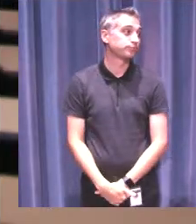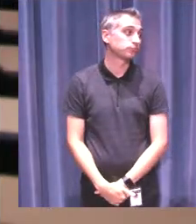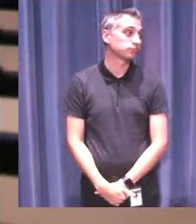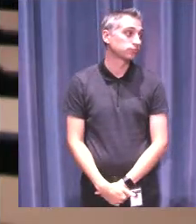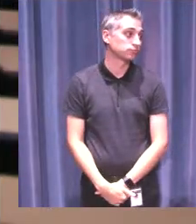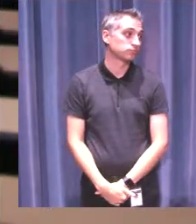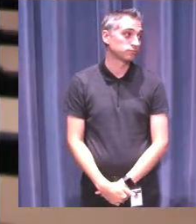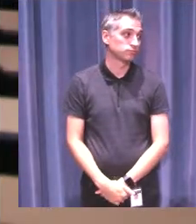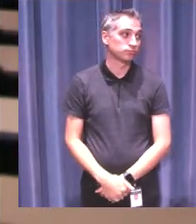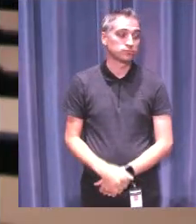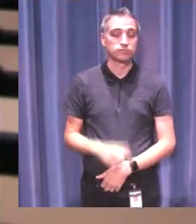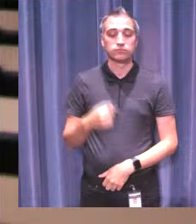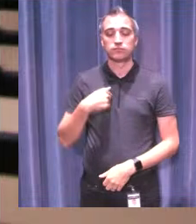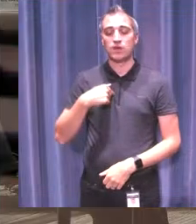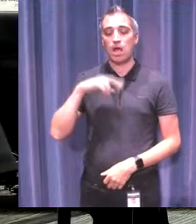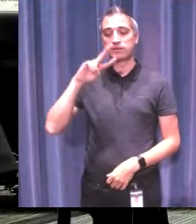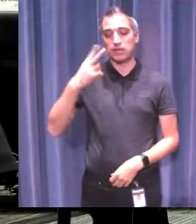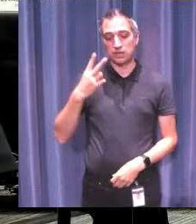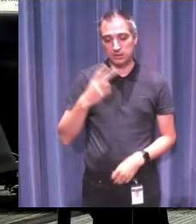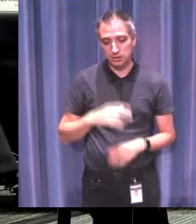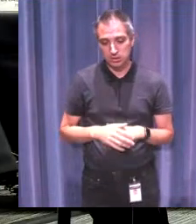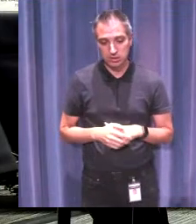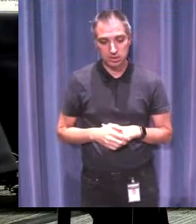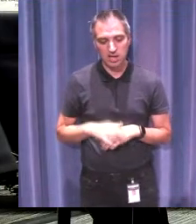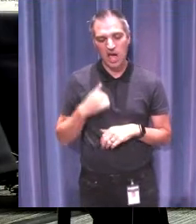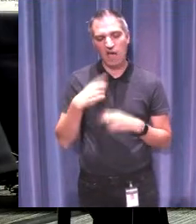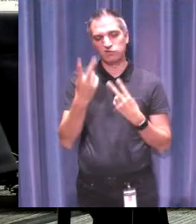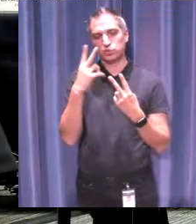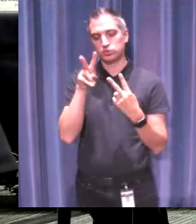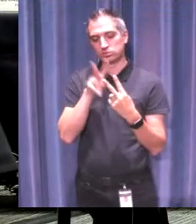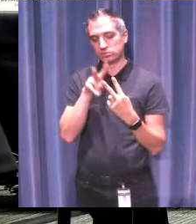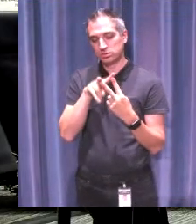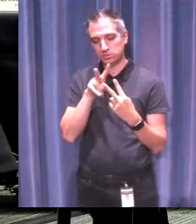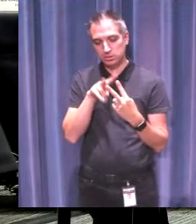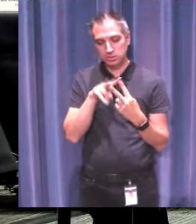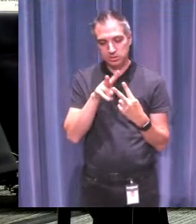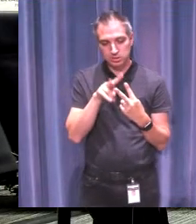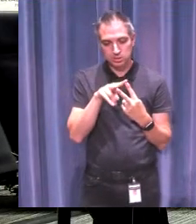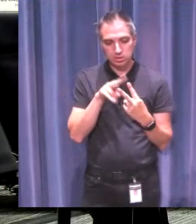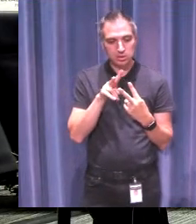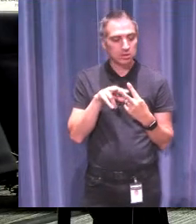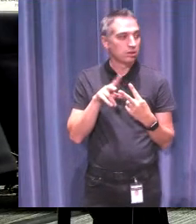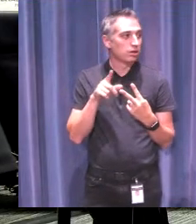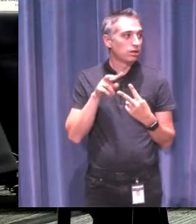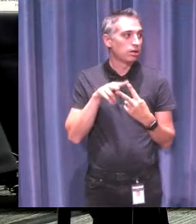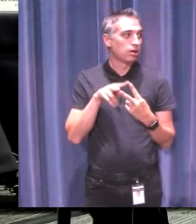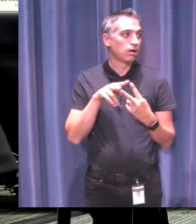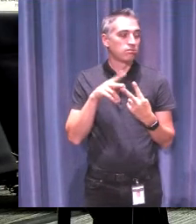John? I'll go second. I actually have two things that keep me up at night, so that gets sleepless.